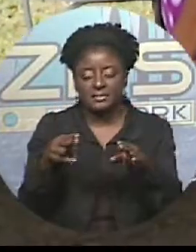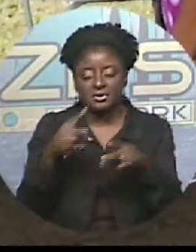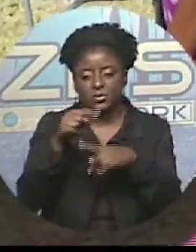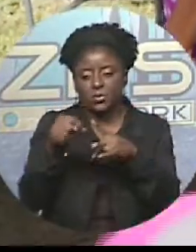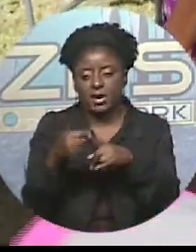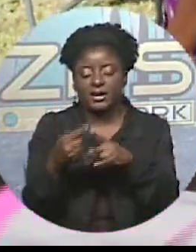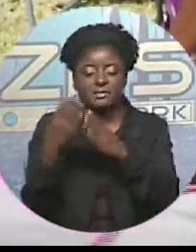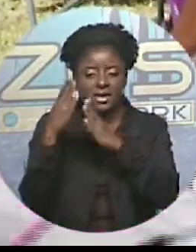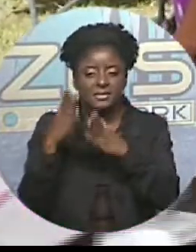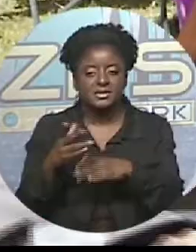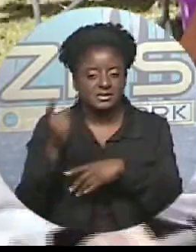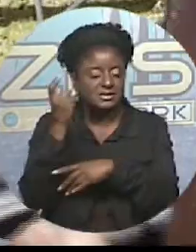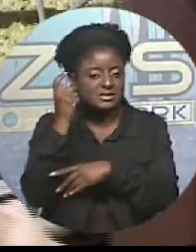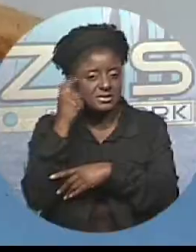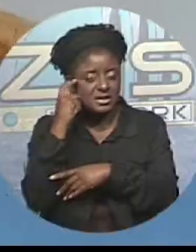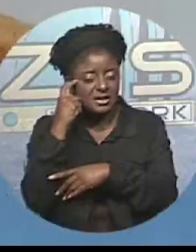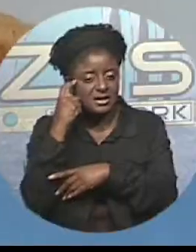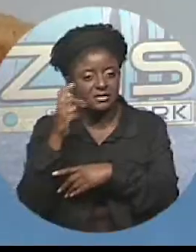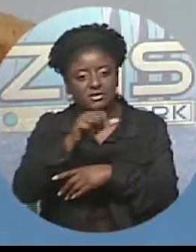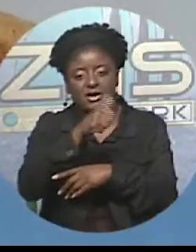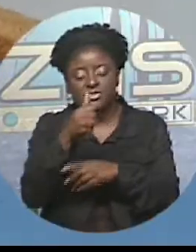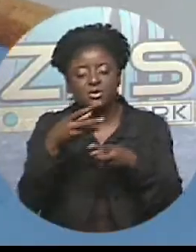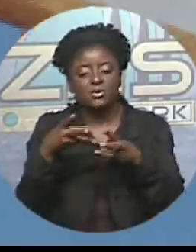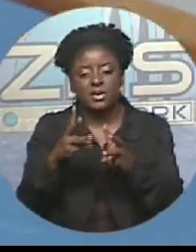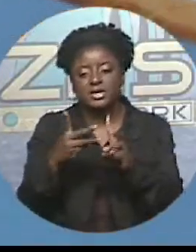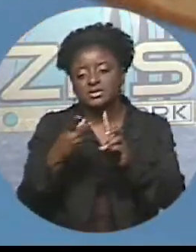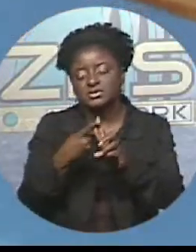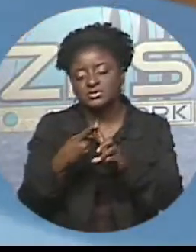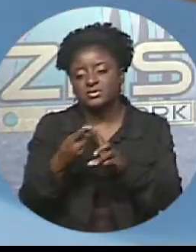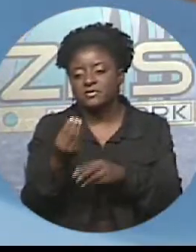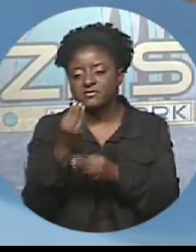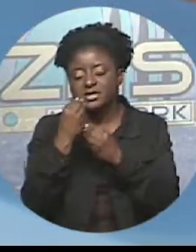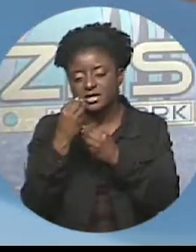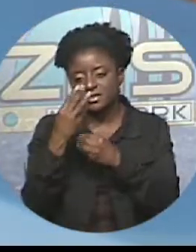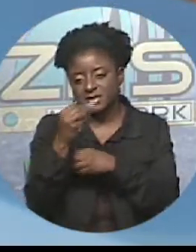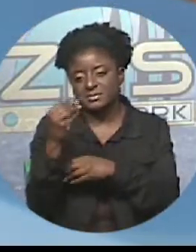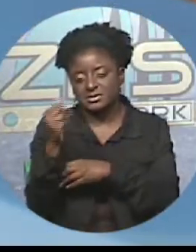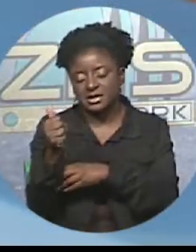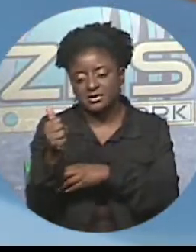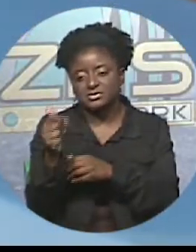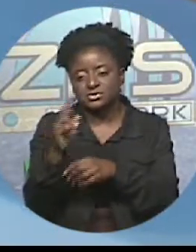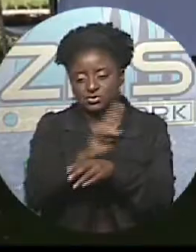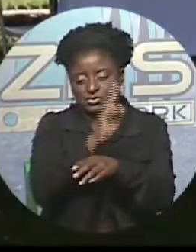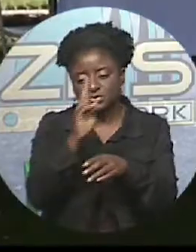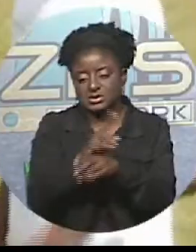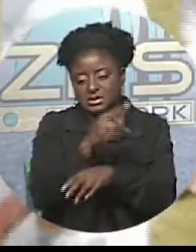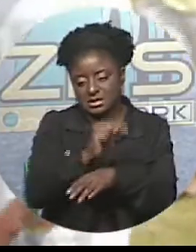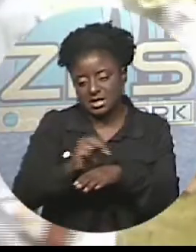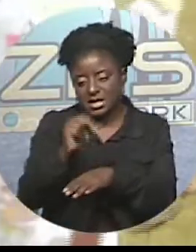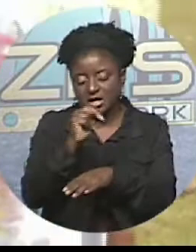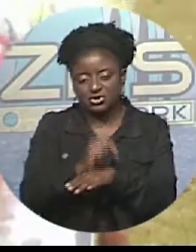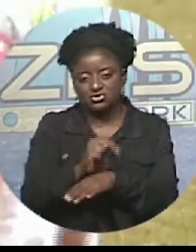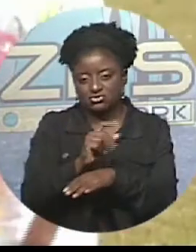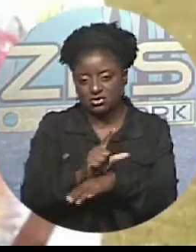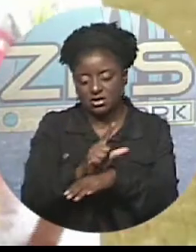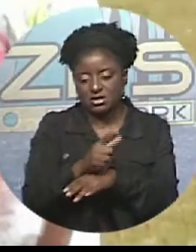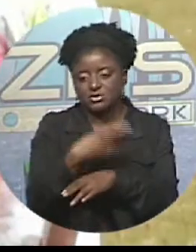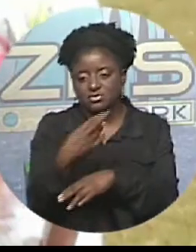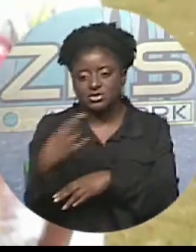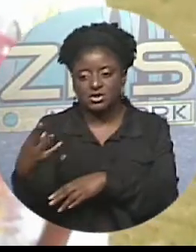of the box and adapt to the message of feeding themselves through natural resources. We need this so bad because I'm a backyard